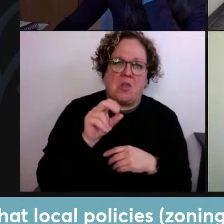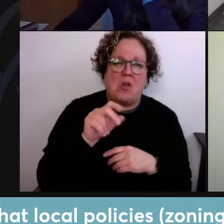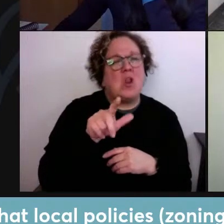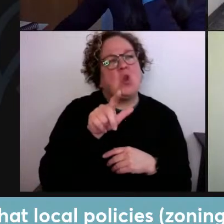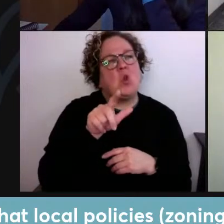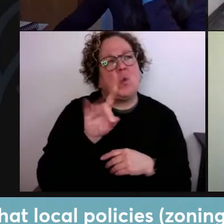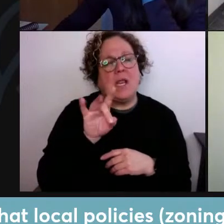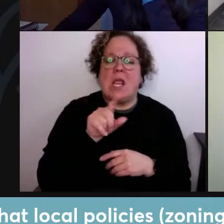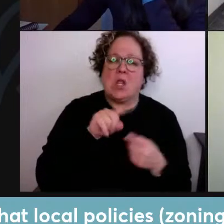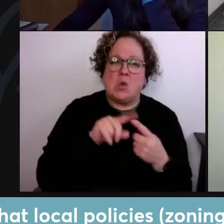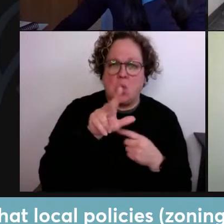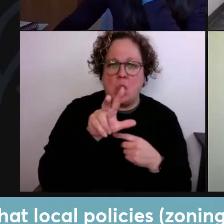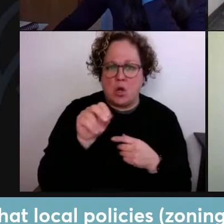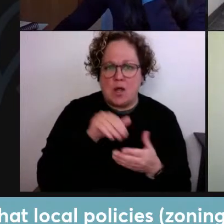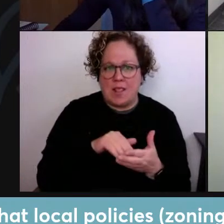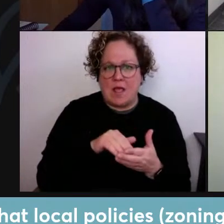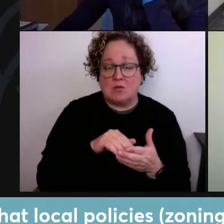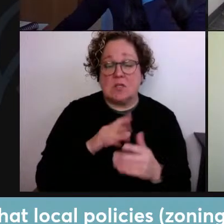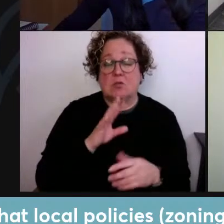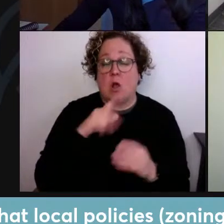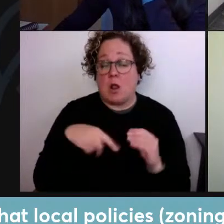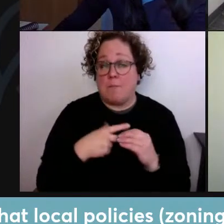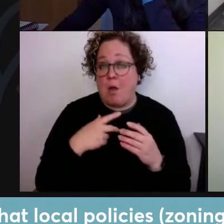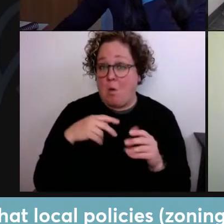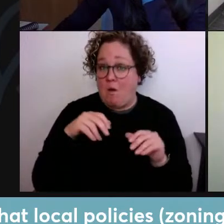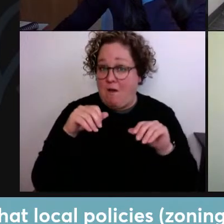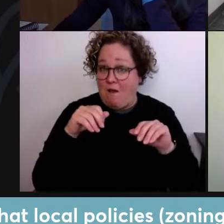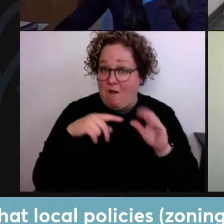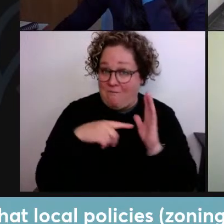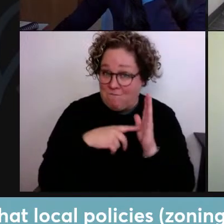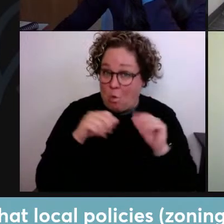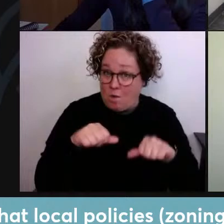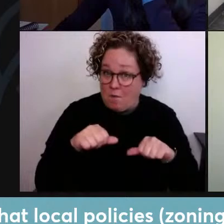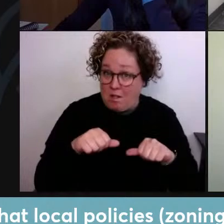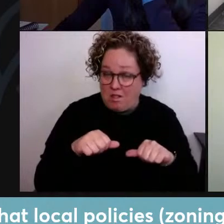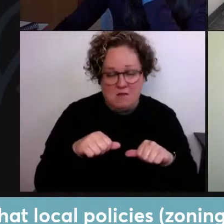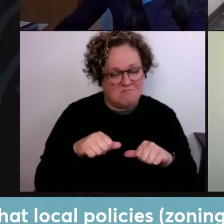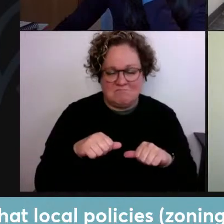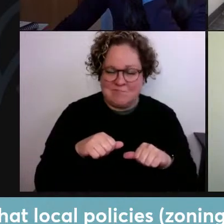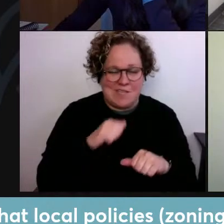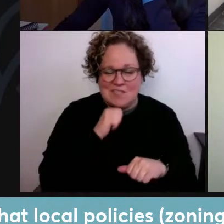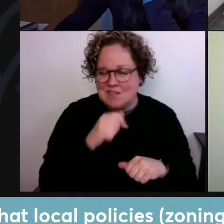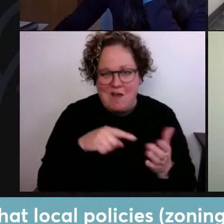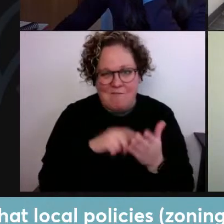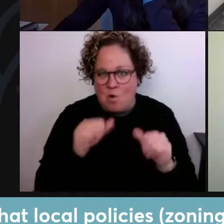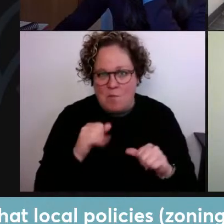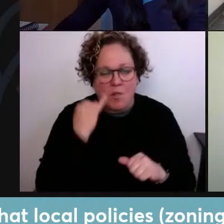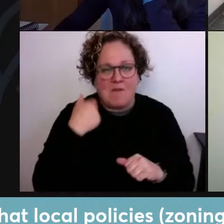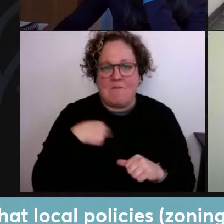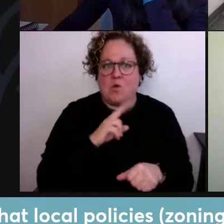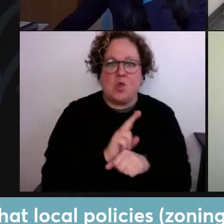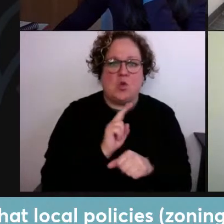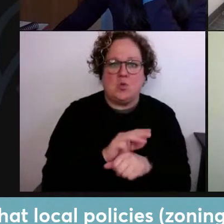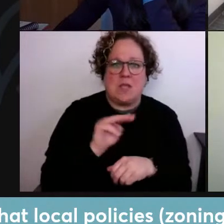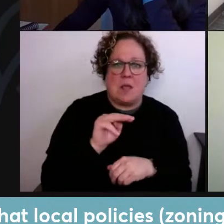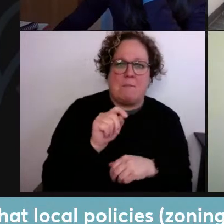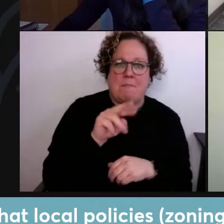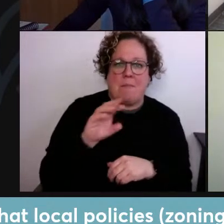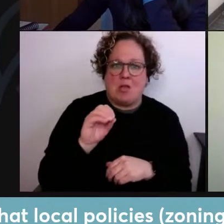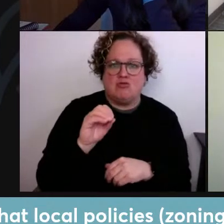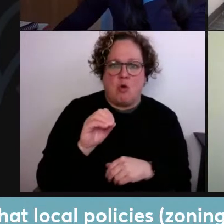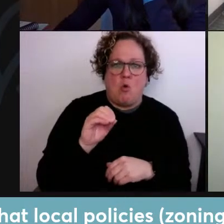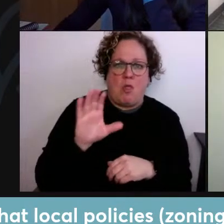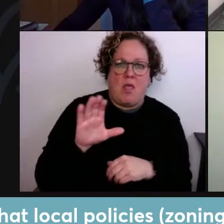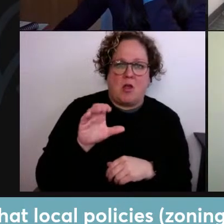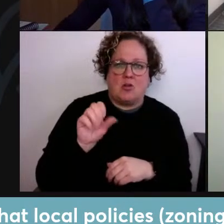28 to 30,000. So when we talk about affordability, it isn't affordable if we're using the metropolitan statistical area